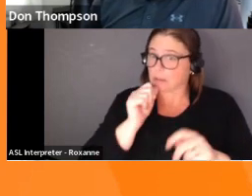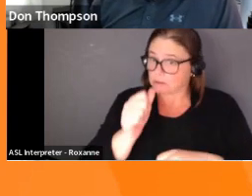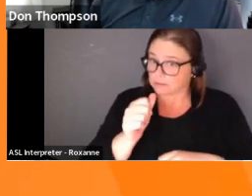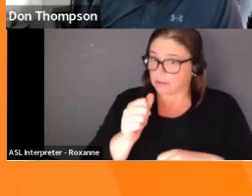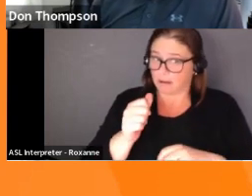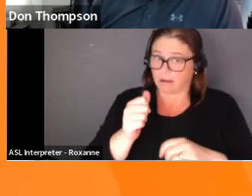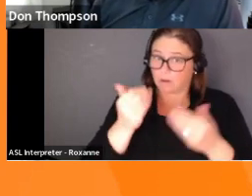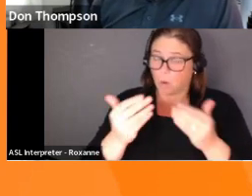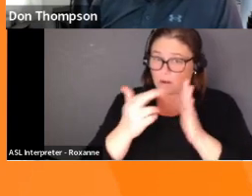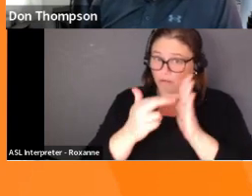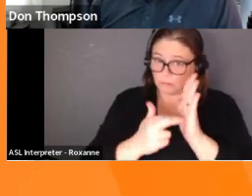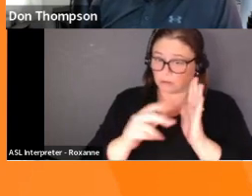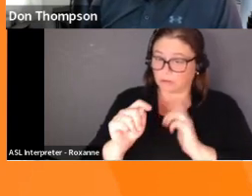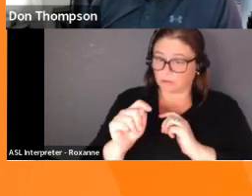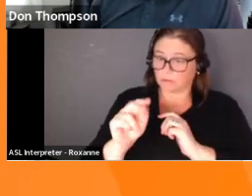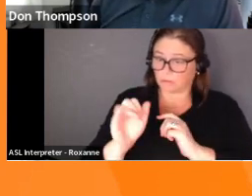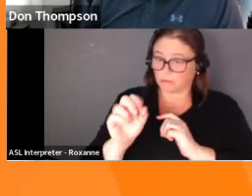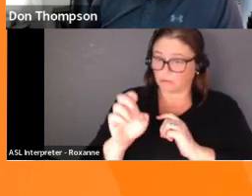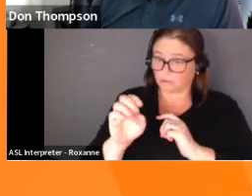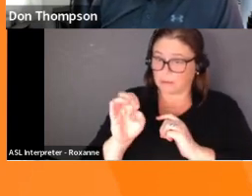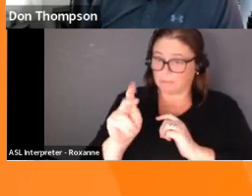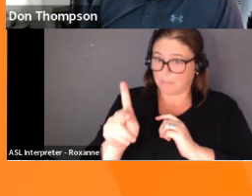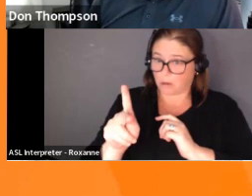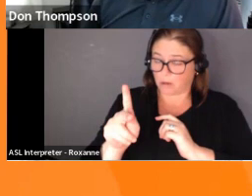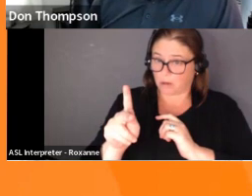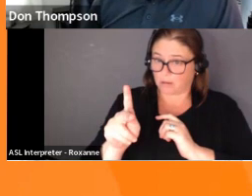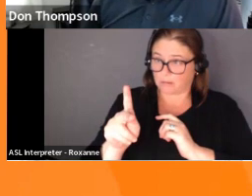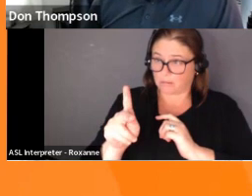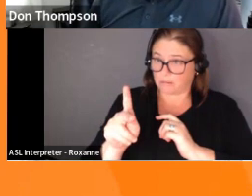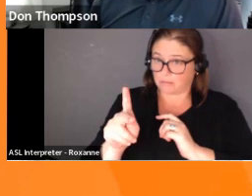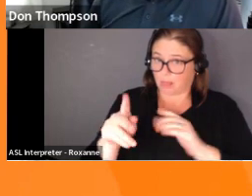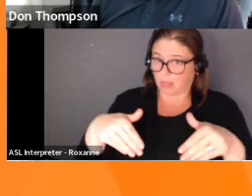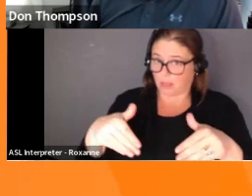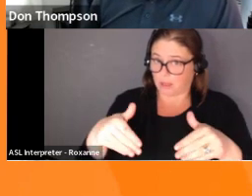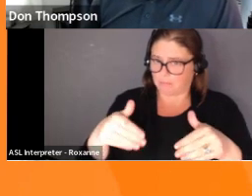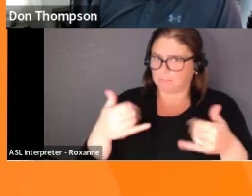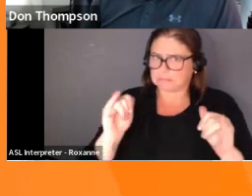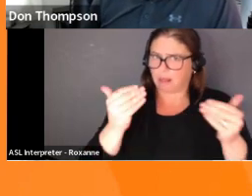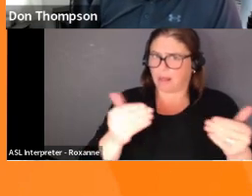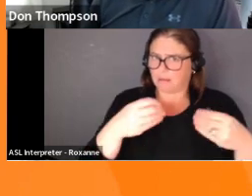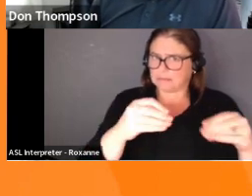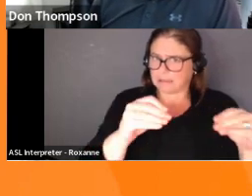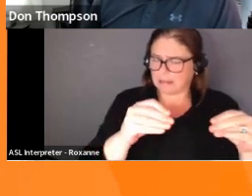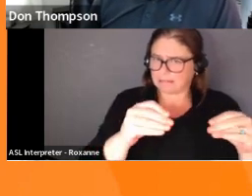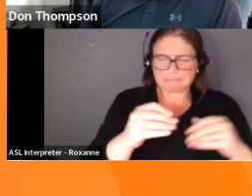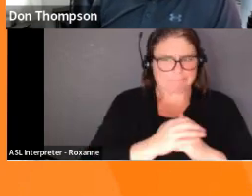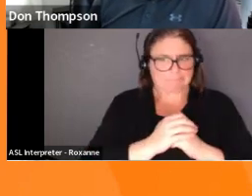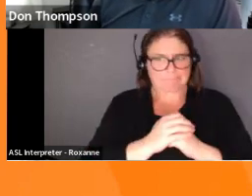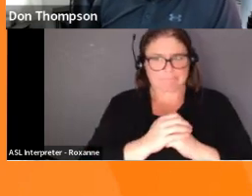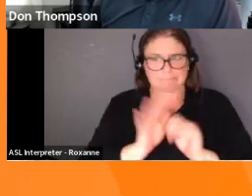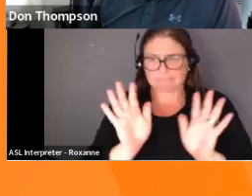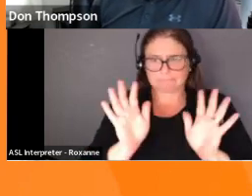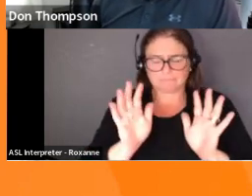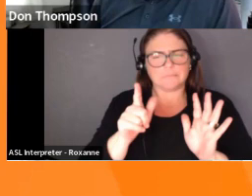their brand and they're already selling in retail is a little shocking. We want to make sure we register that trademark,